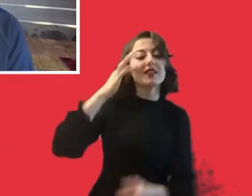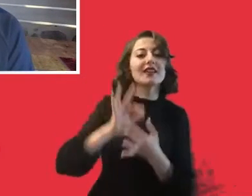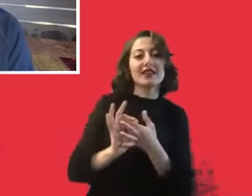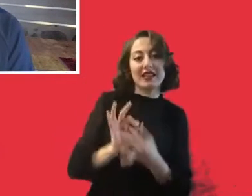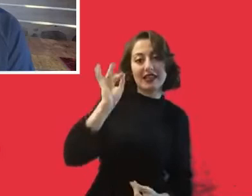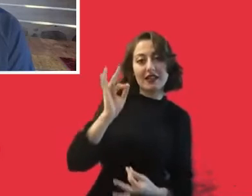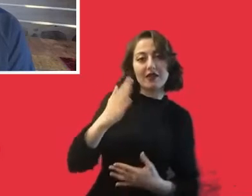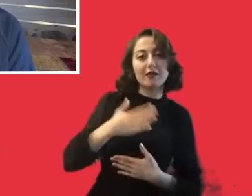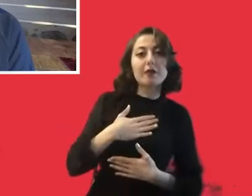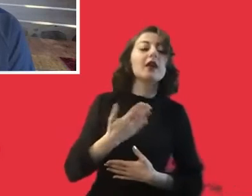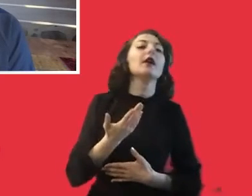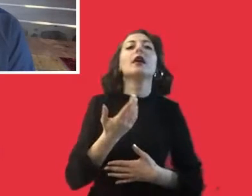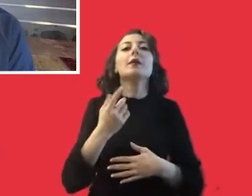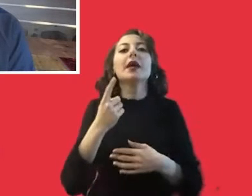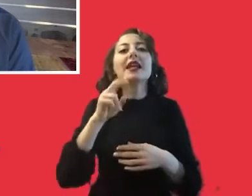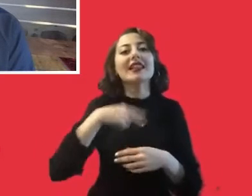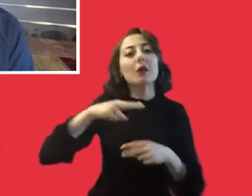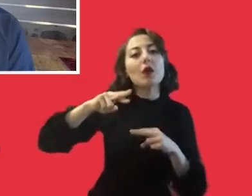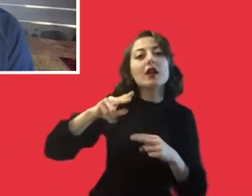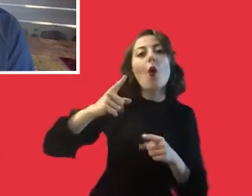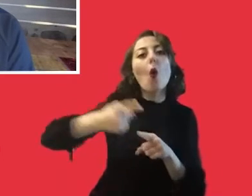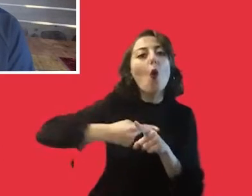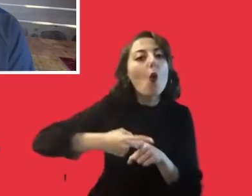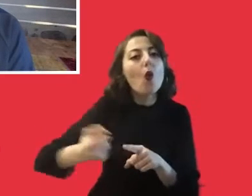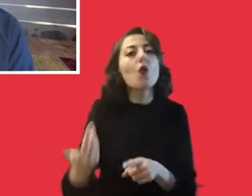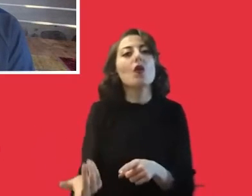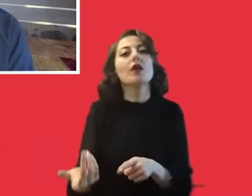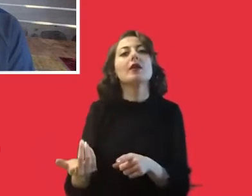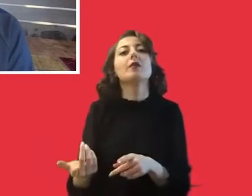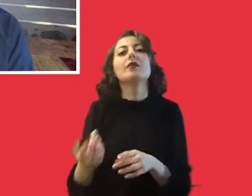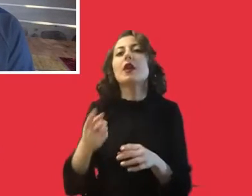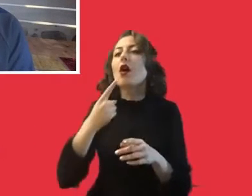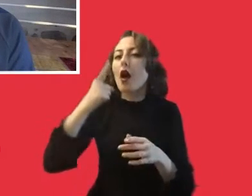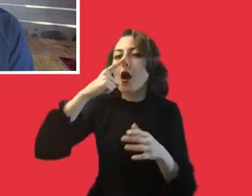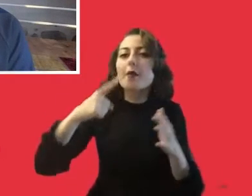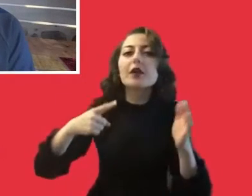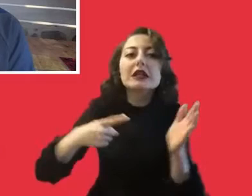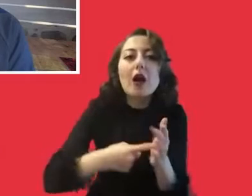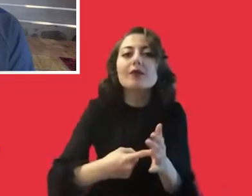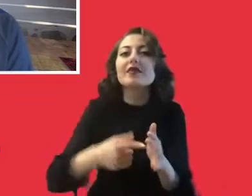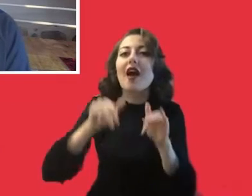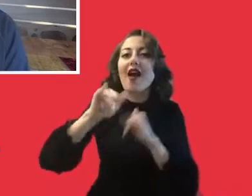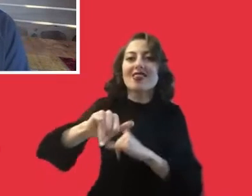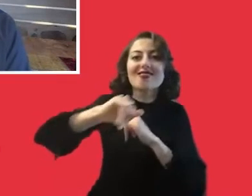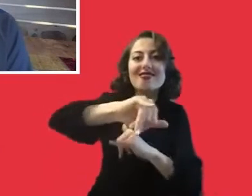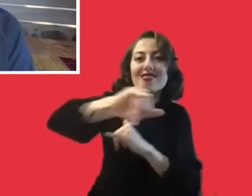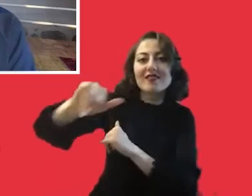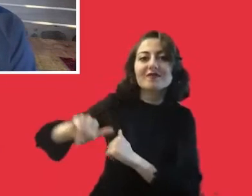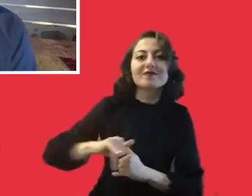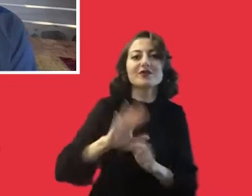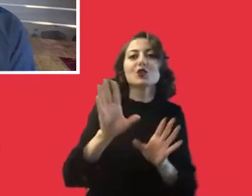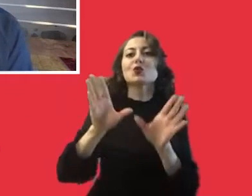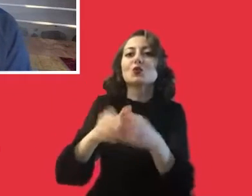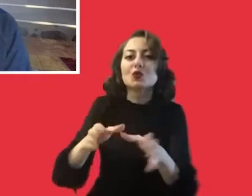I participated most of the humanistic approaches. So I'm very happy that